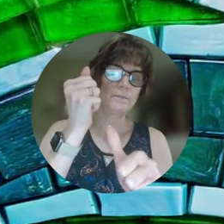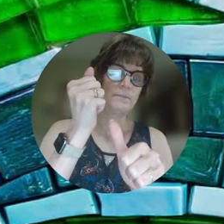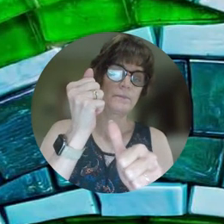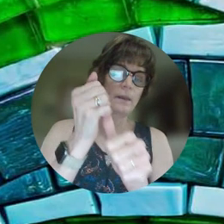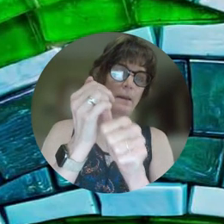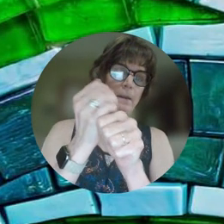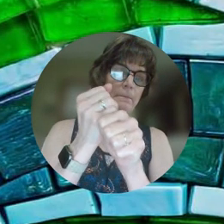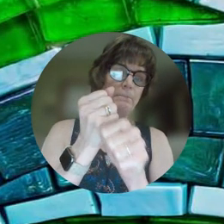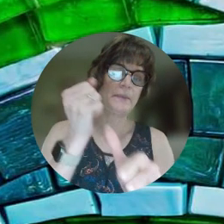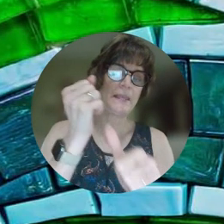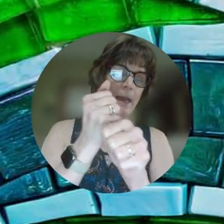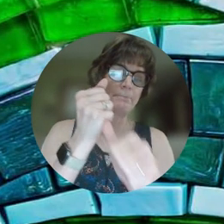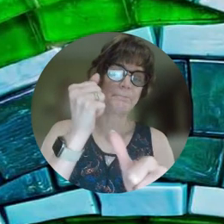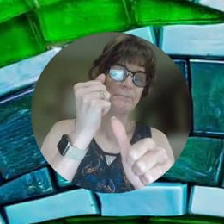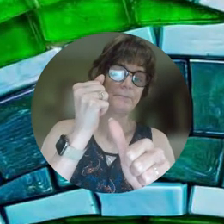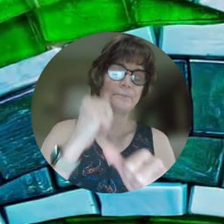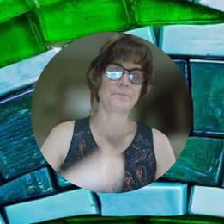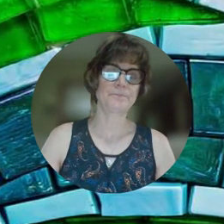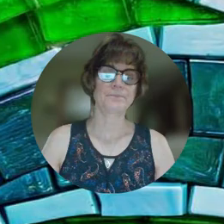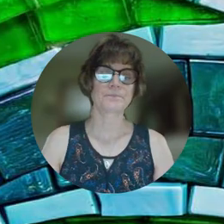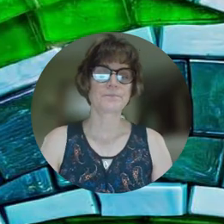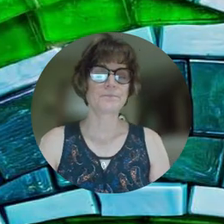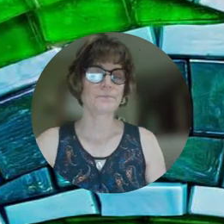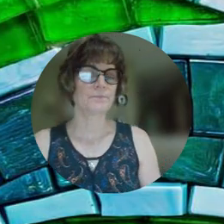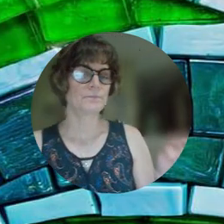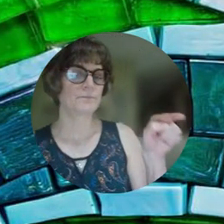Stool. BM.